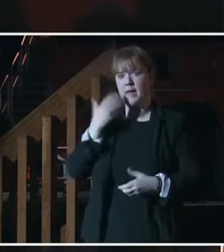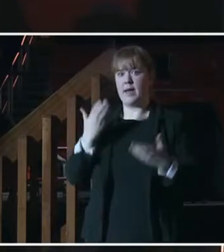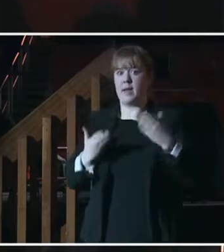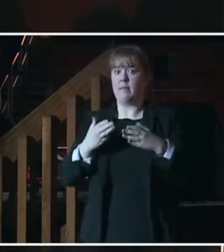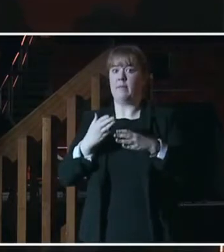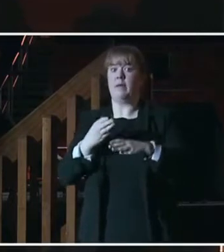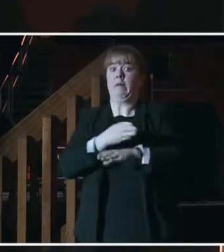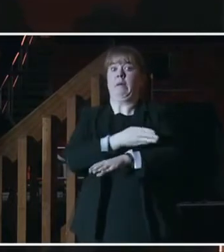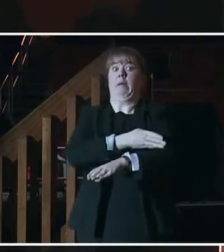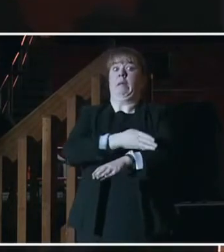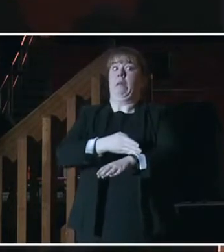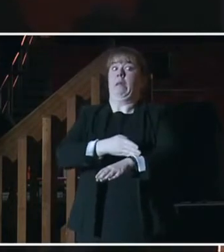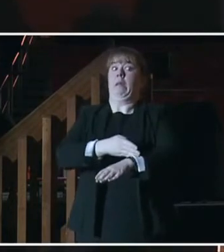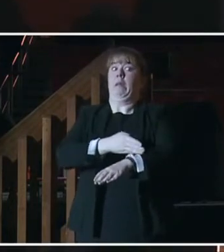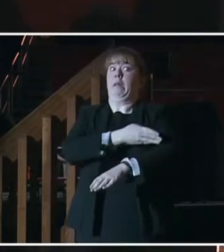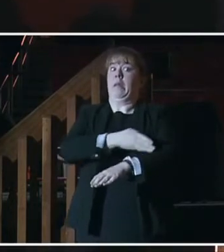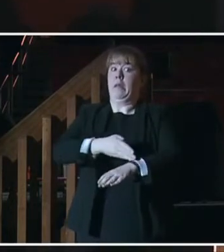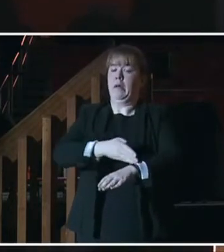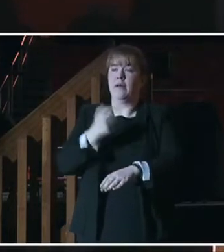backslid